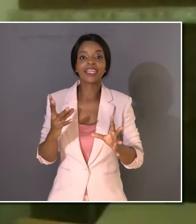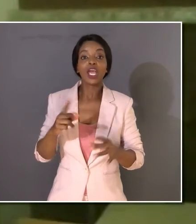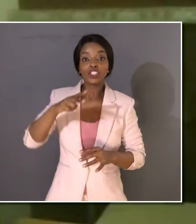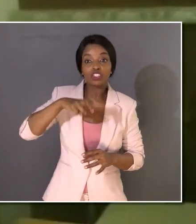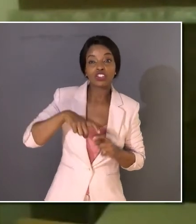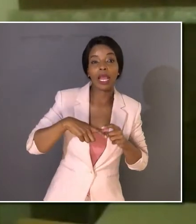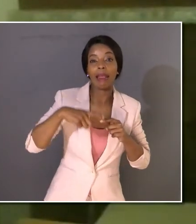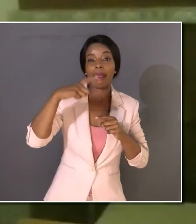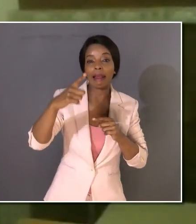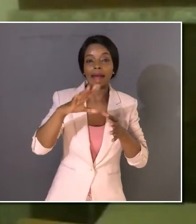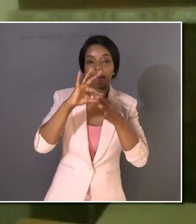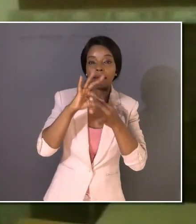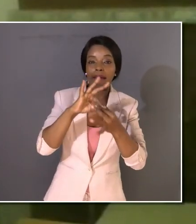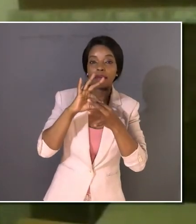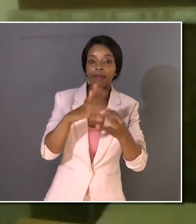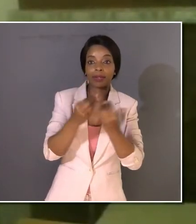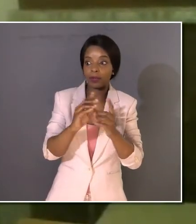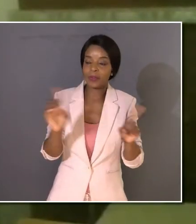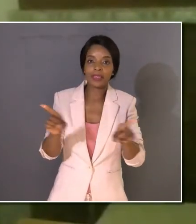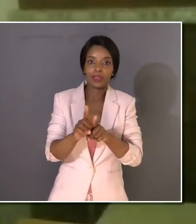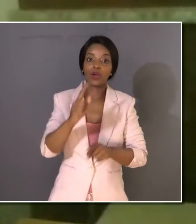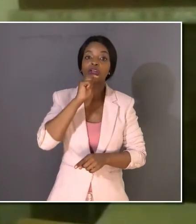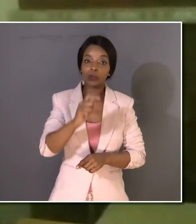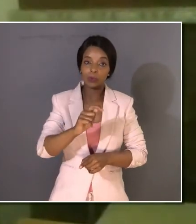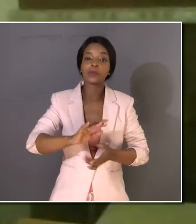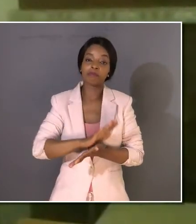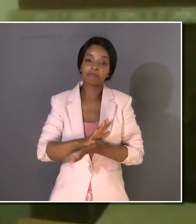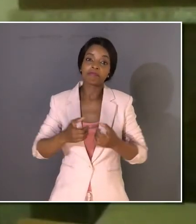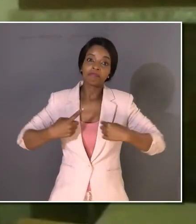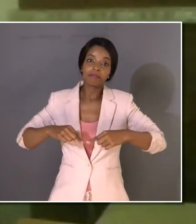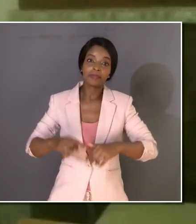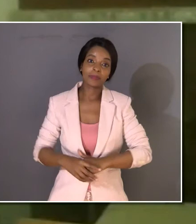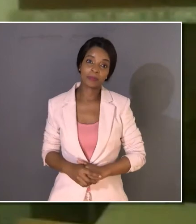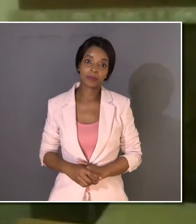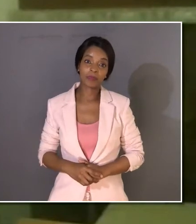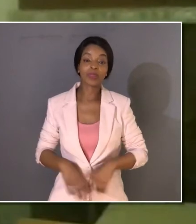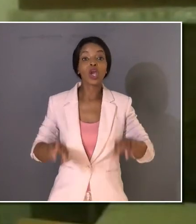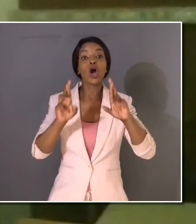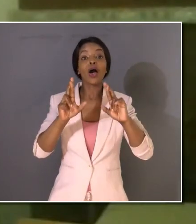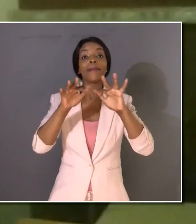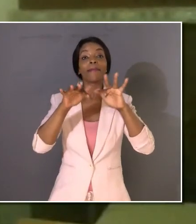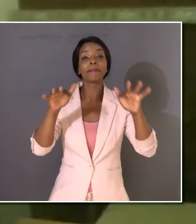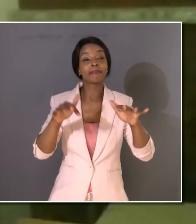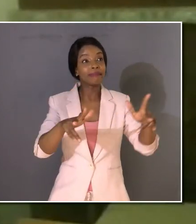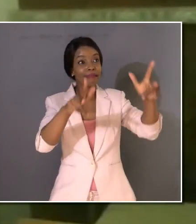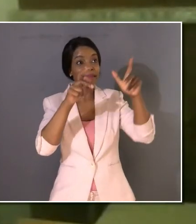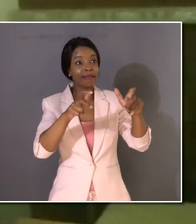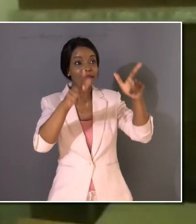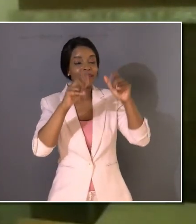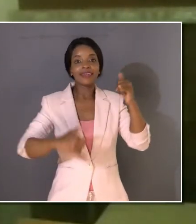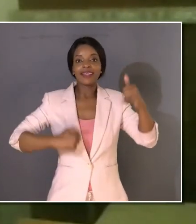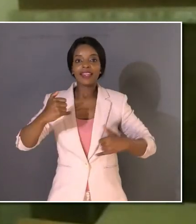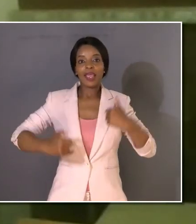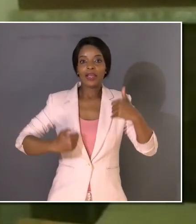really, it's our privilege. And I really hope that the audience enjoyed it. I think we all needed a bit of a COVID